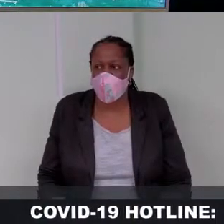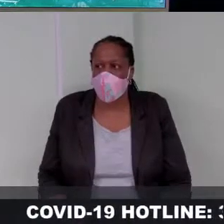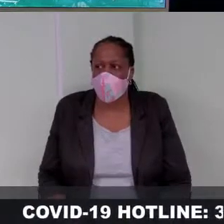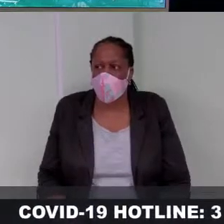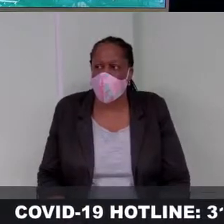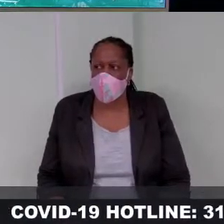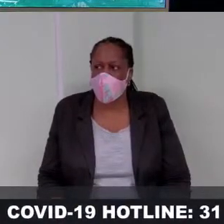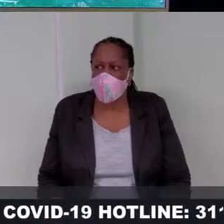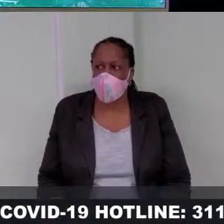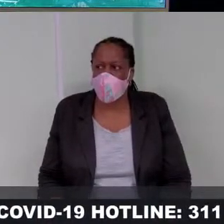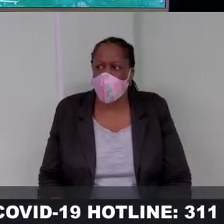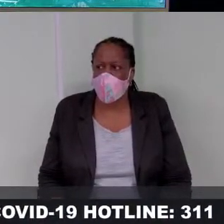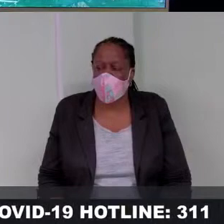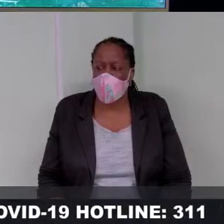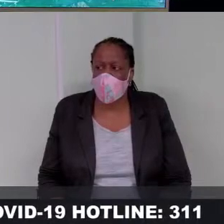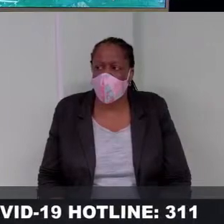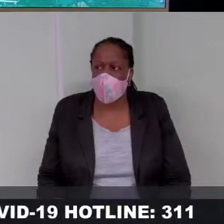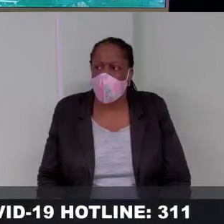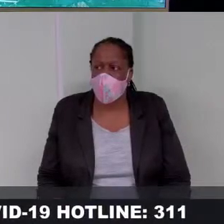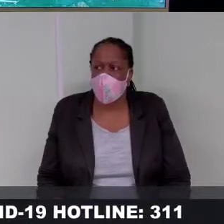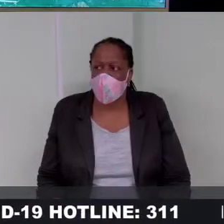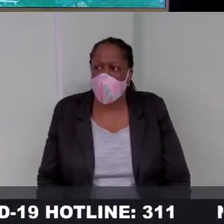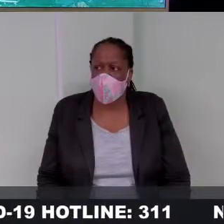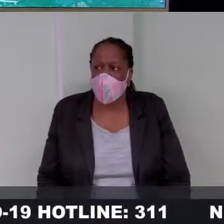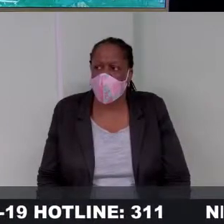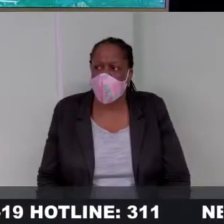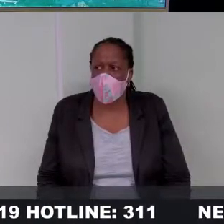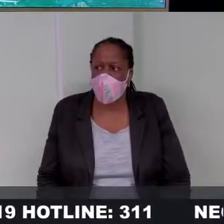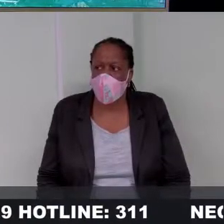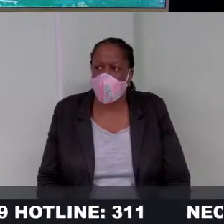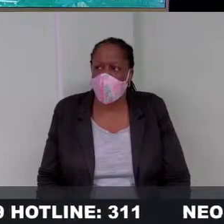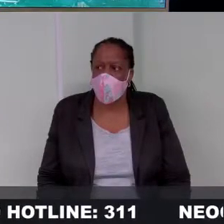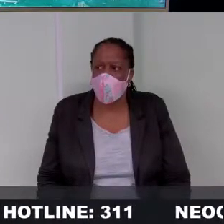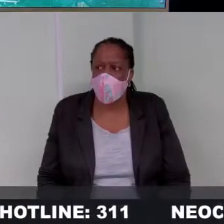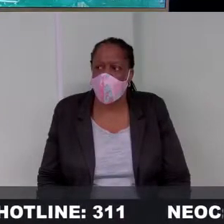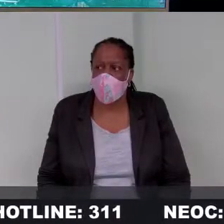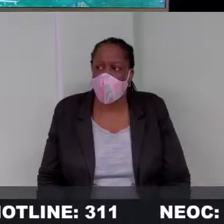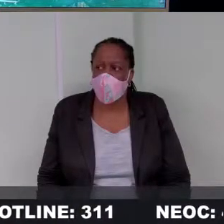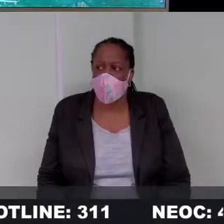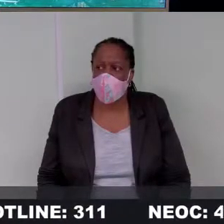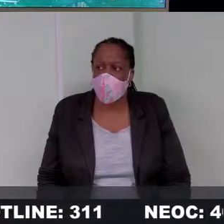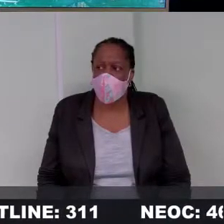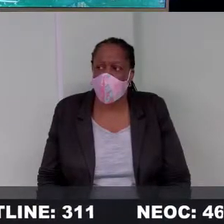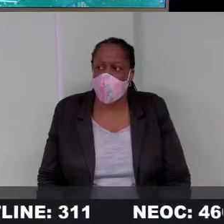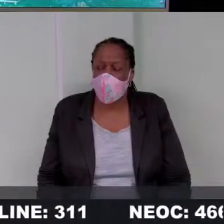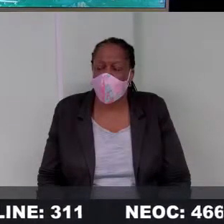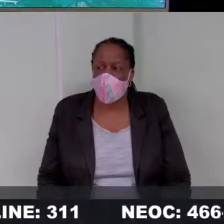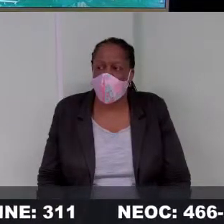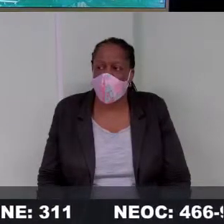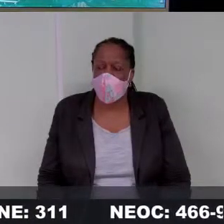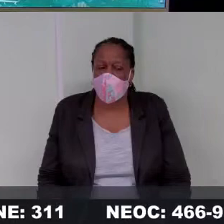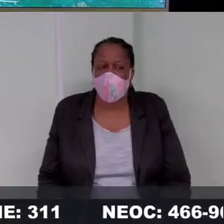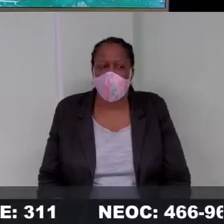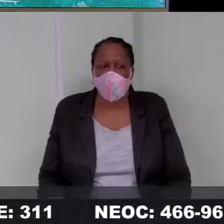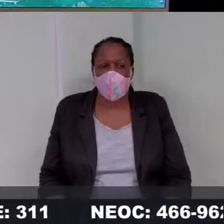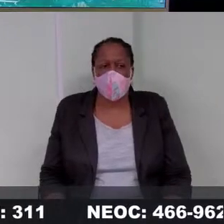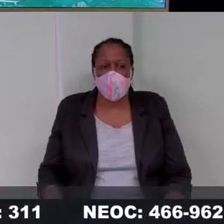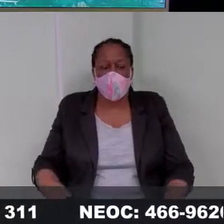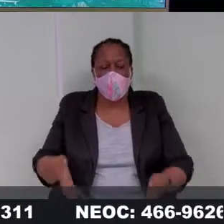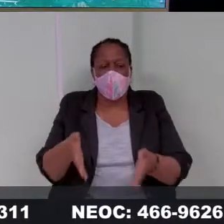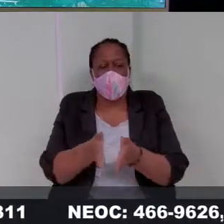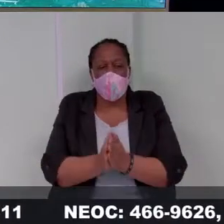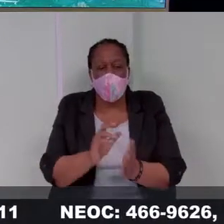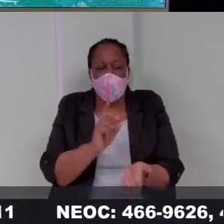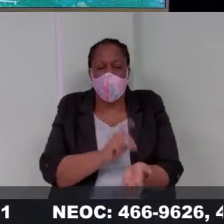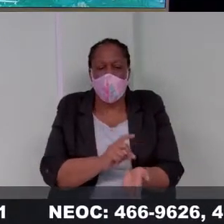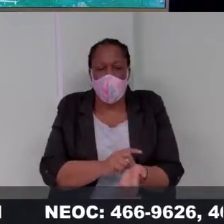Gavi, and the payment made so the average Joe like me can